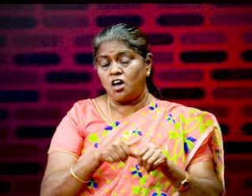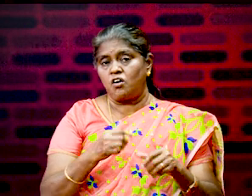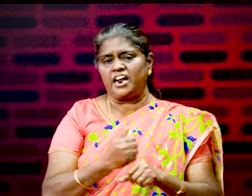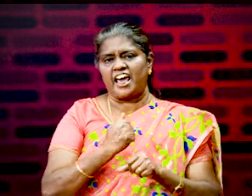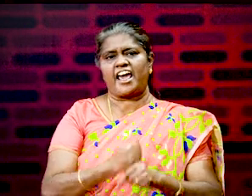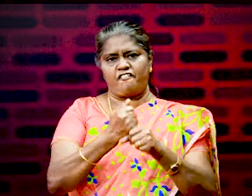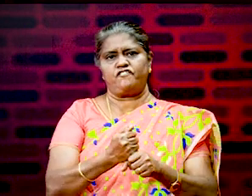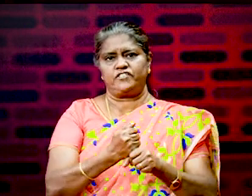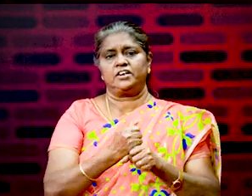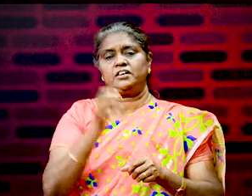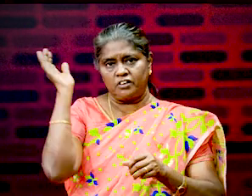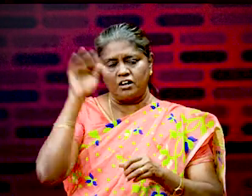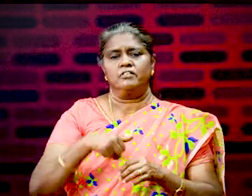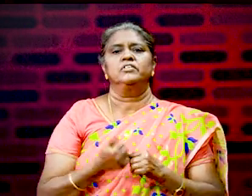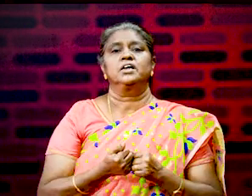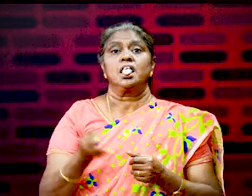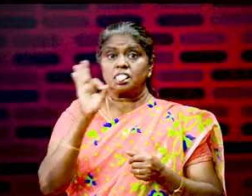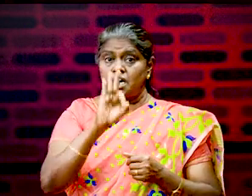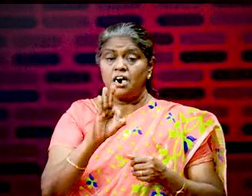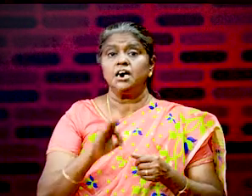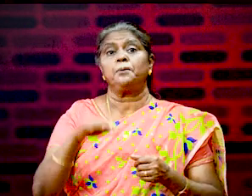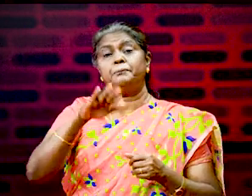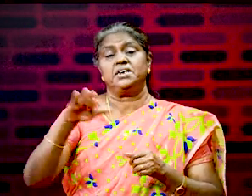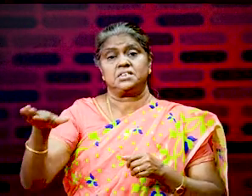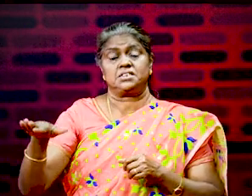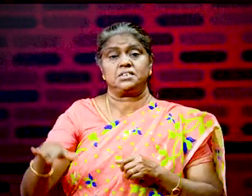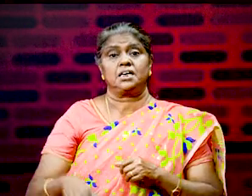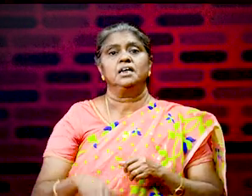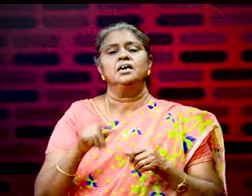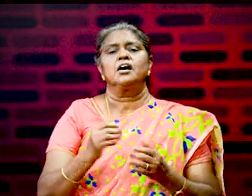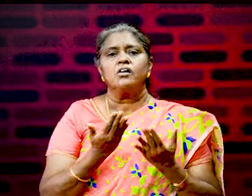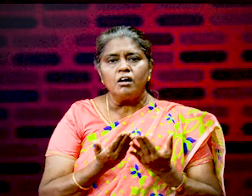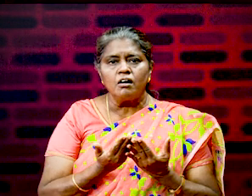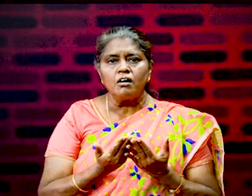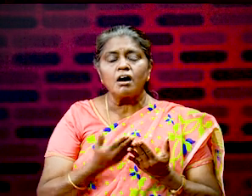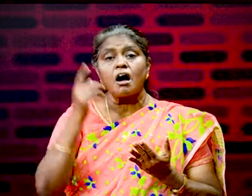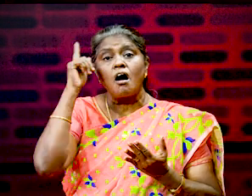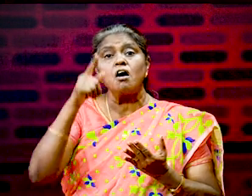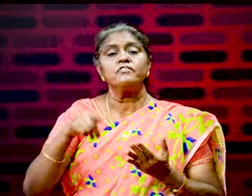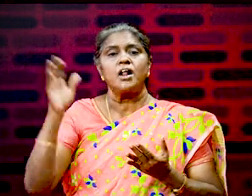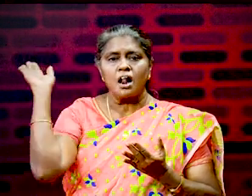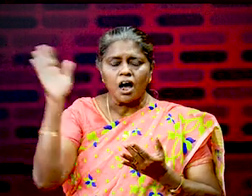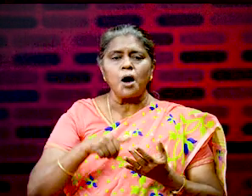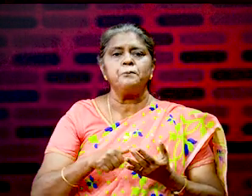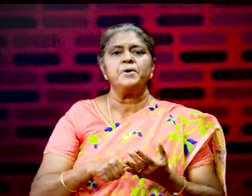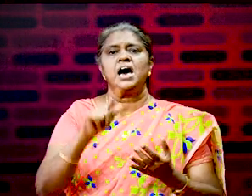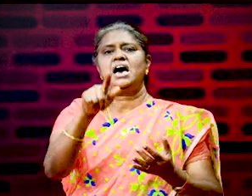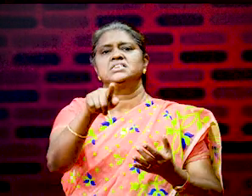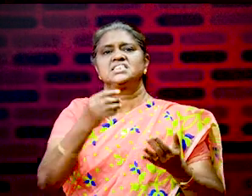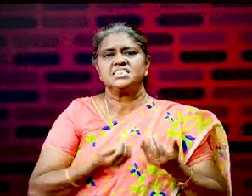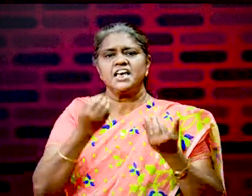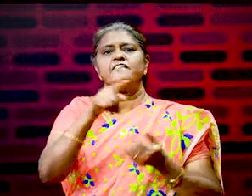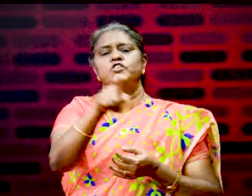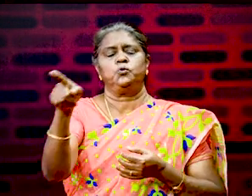will come and save you. Word of God says like this. He is a God who lives in heaven, far away from this